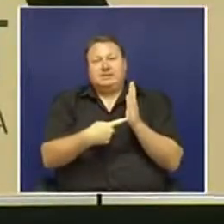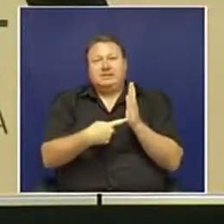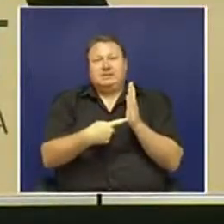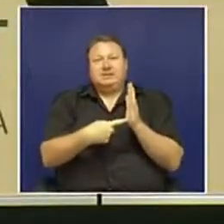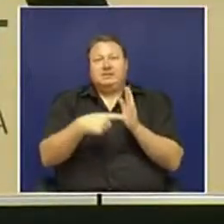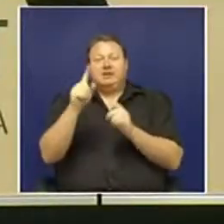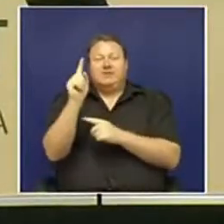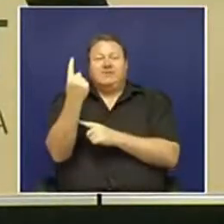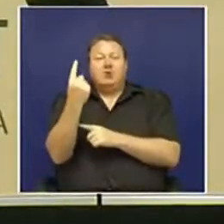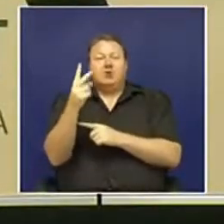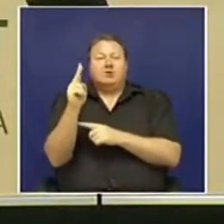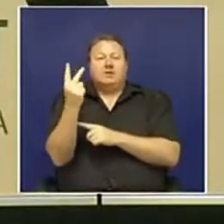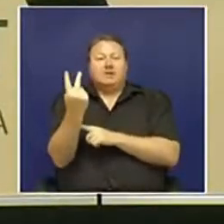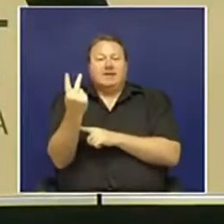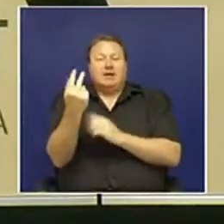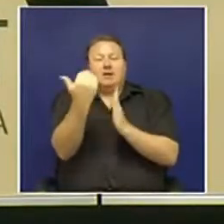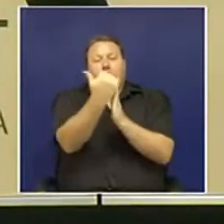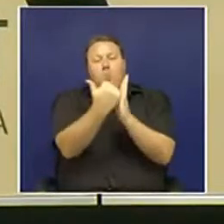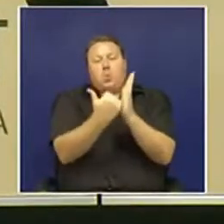second orders.